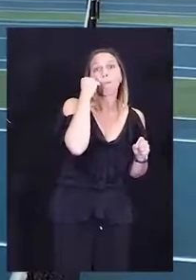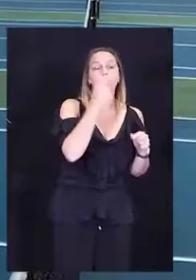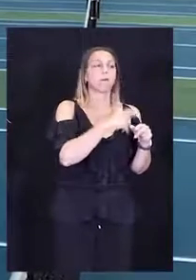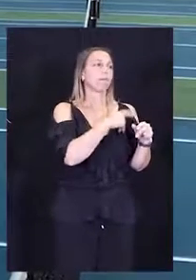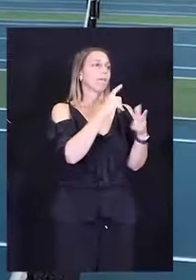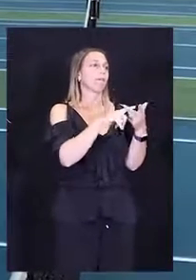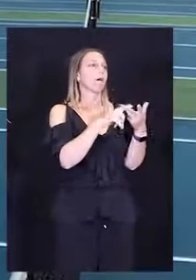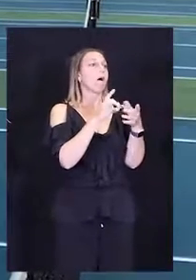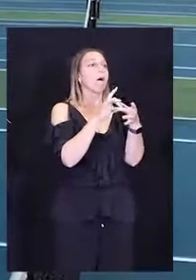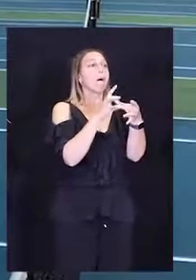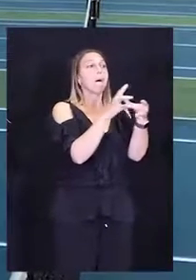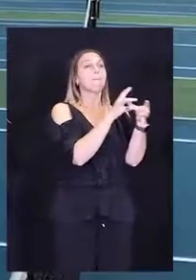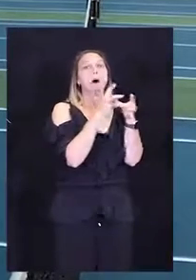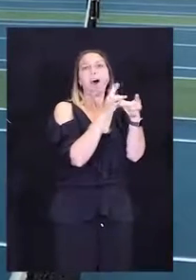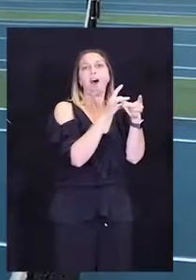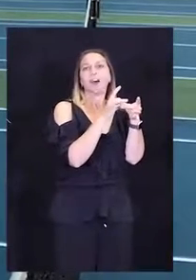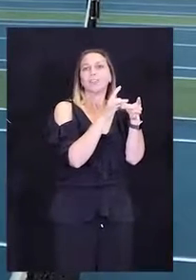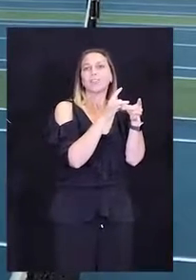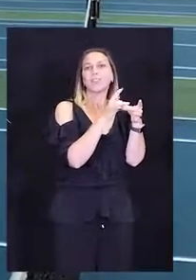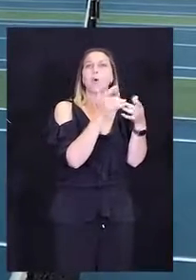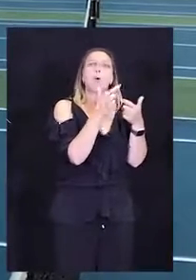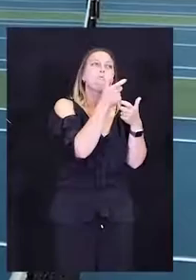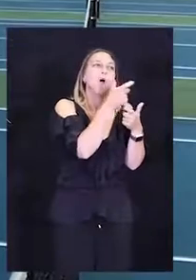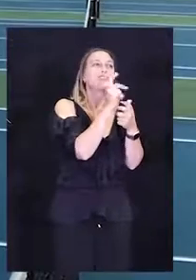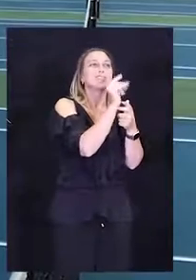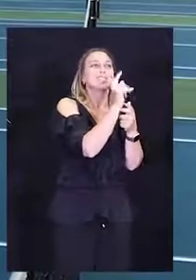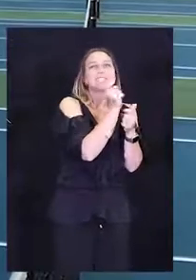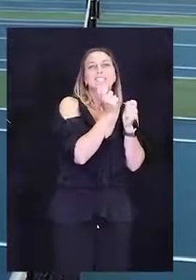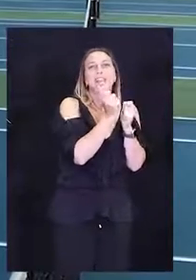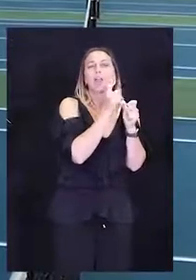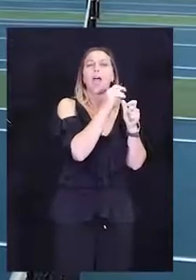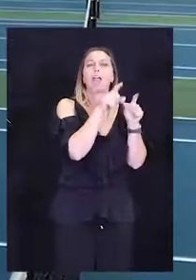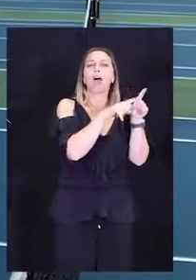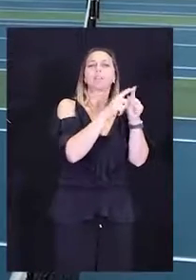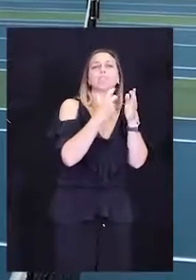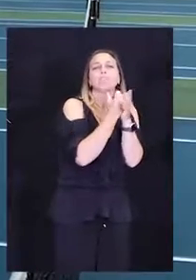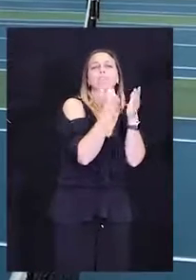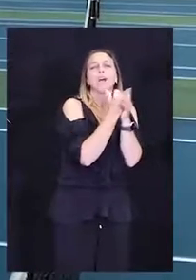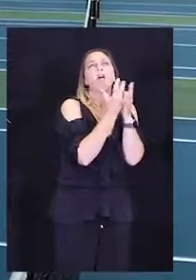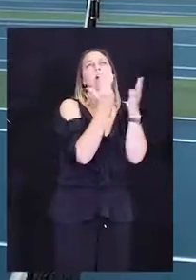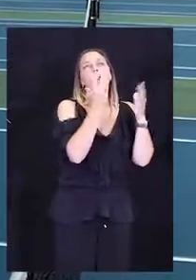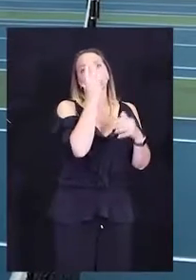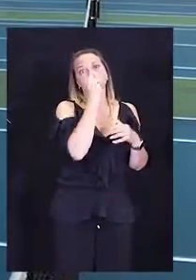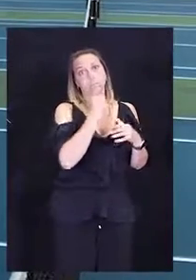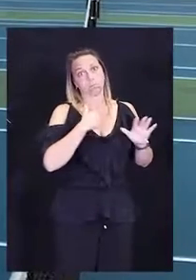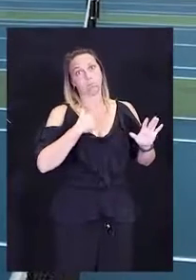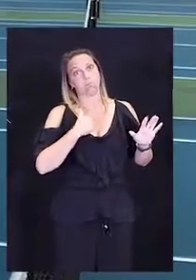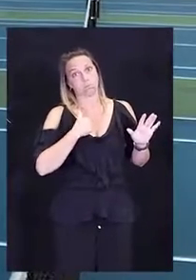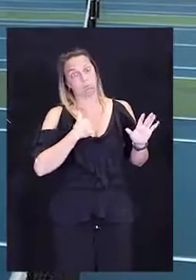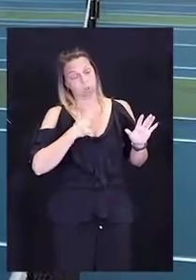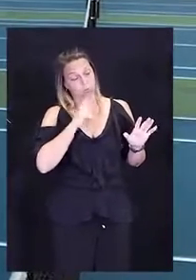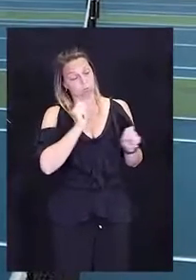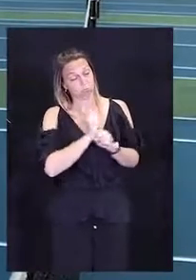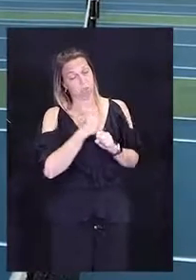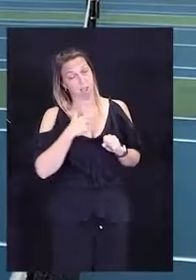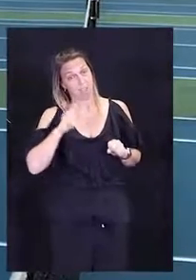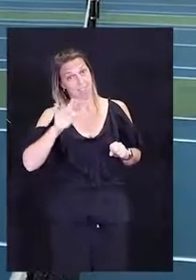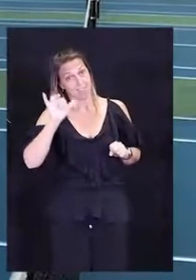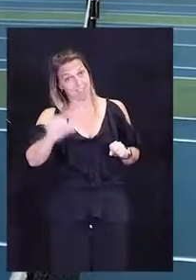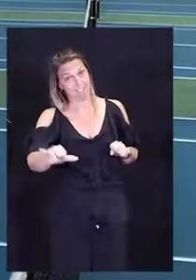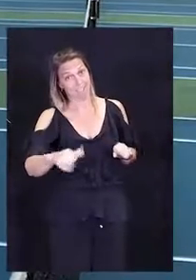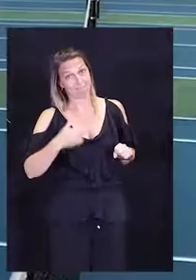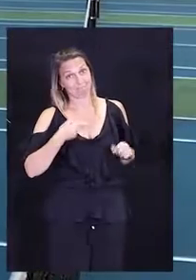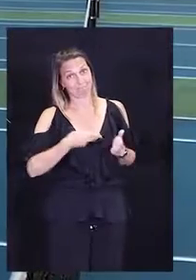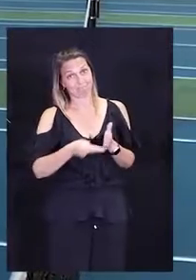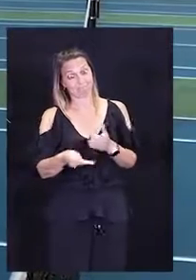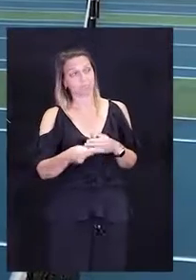Outer Banks, shout out Sarah Cameron, and to catch up on some much needed sleep, and I can vouch for that. Opportunity,